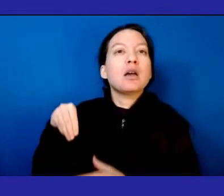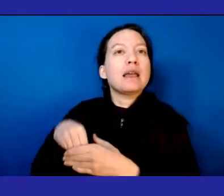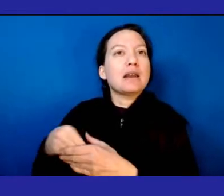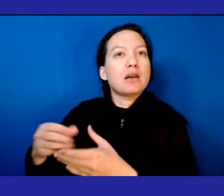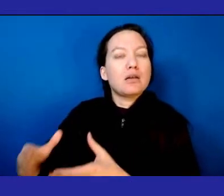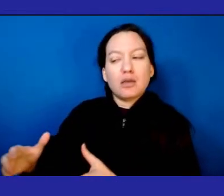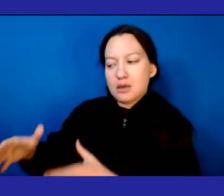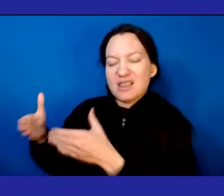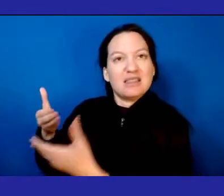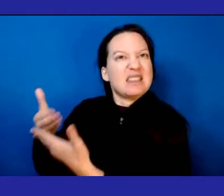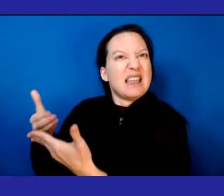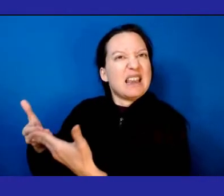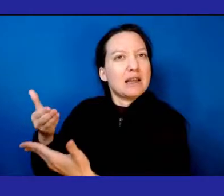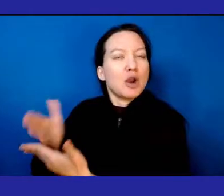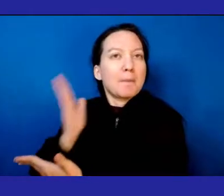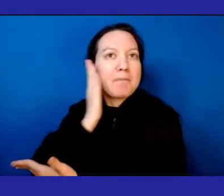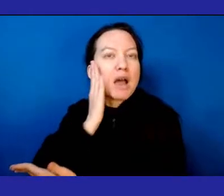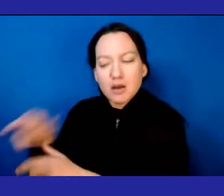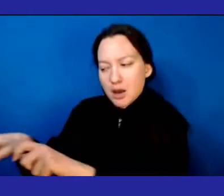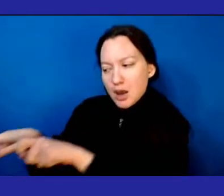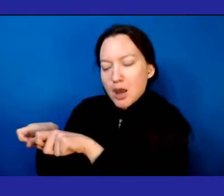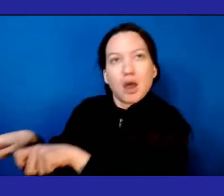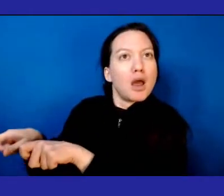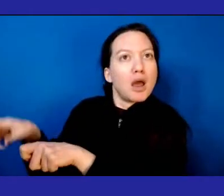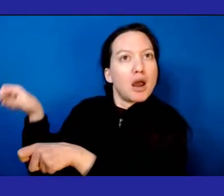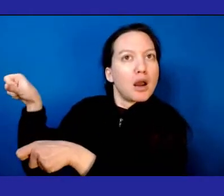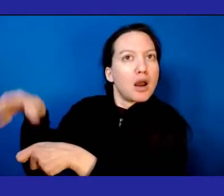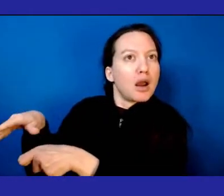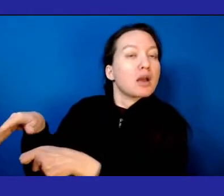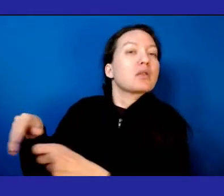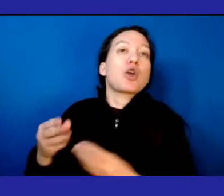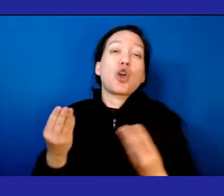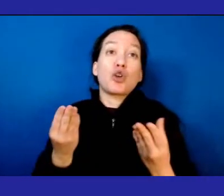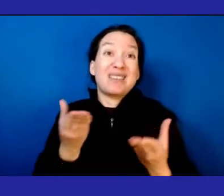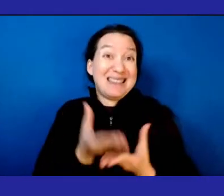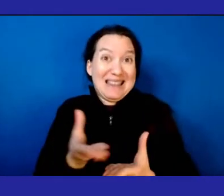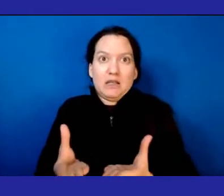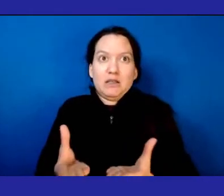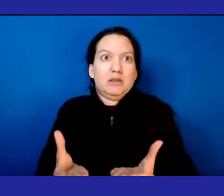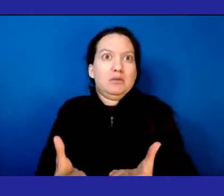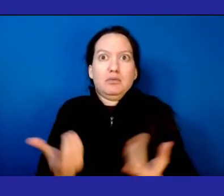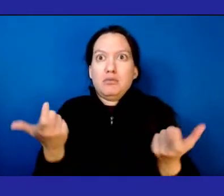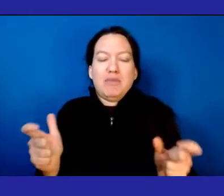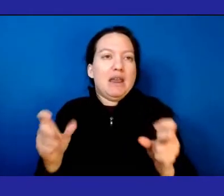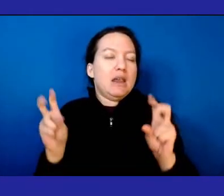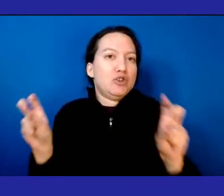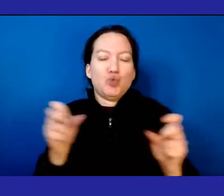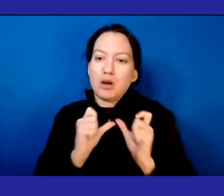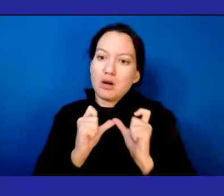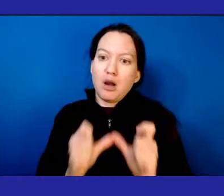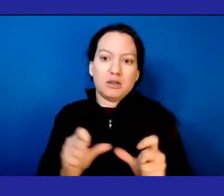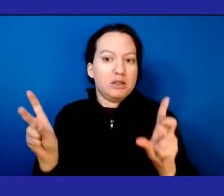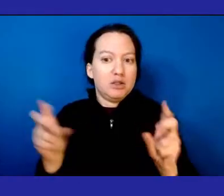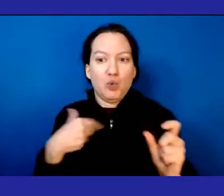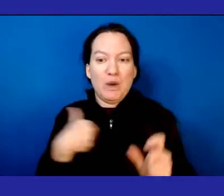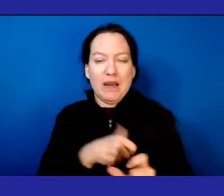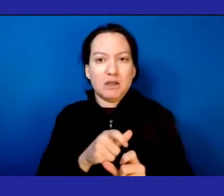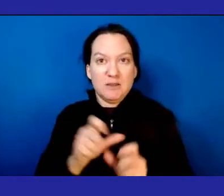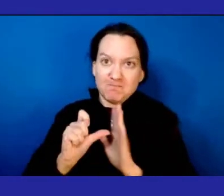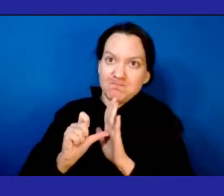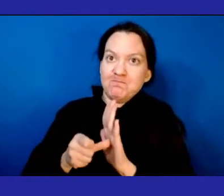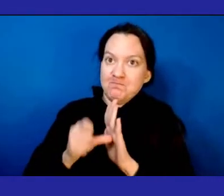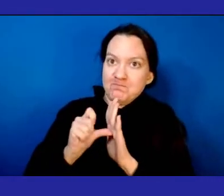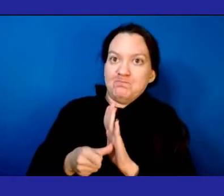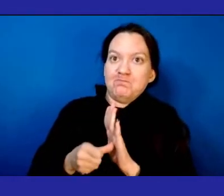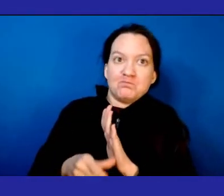bedside. But property was a major issue, and it's a constant issue. And we had to reinforce with the staff